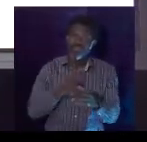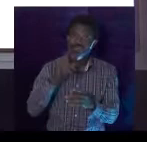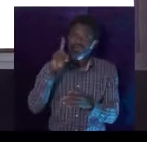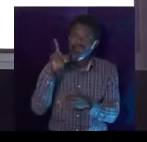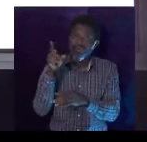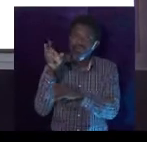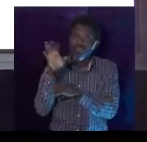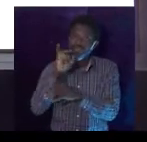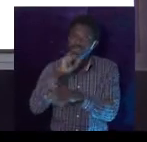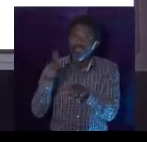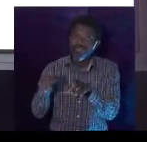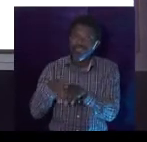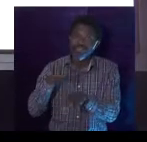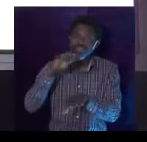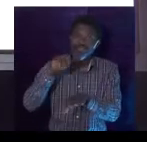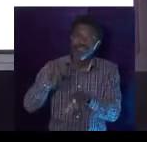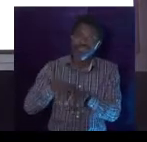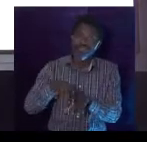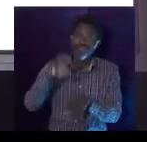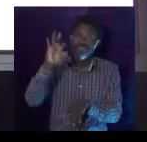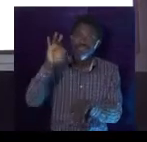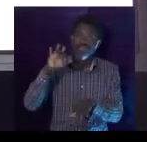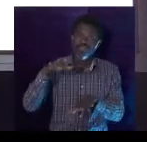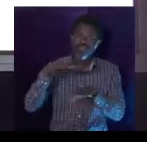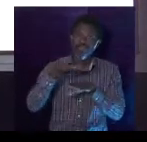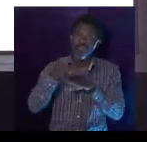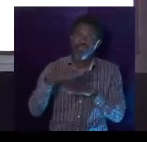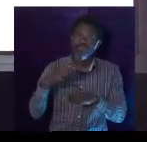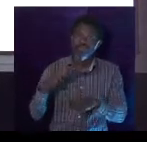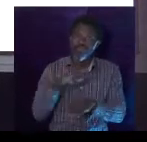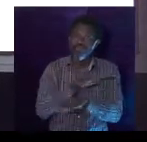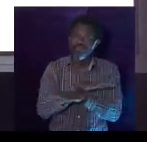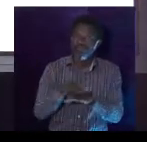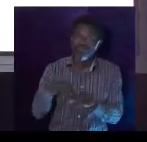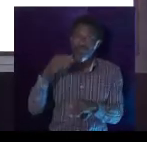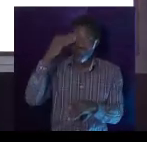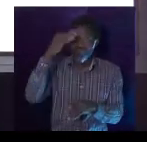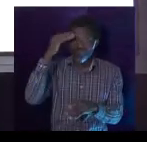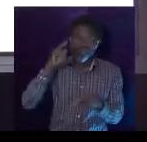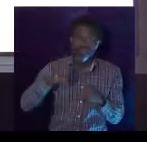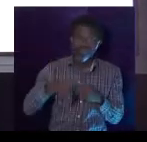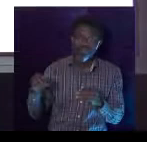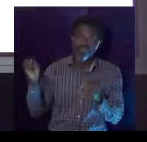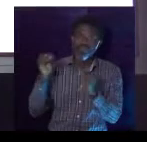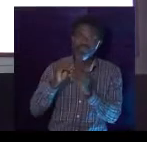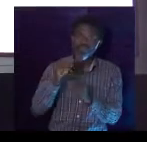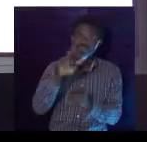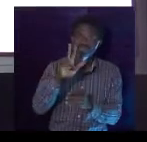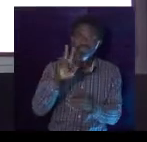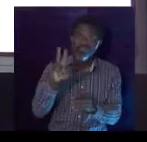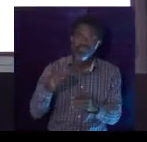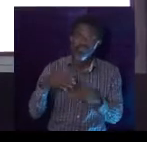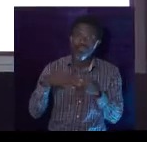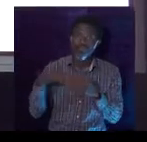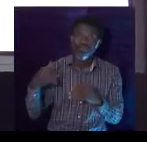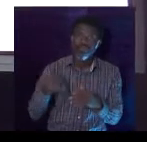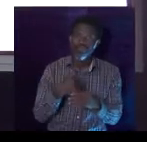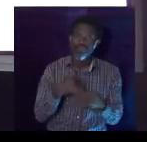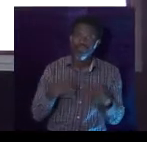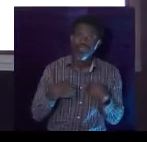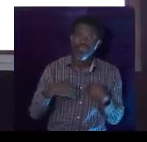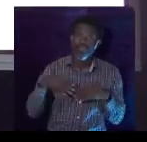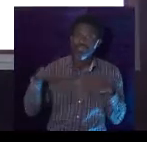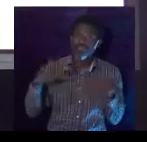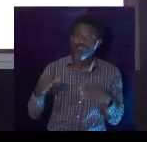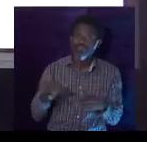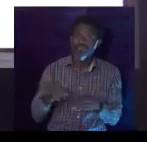begin with. 1 Celsius is the same thing as 9/5 of the Fahrenheit, not forgetting to add 32 after we're done